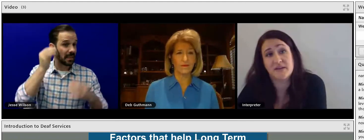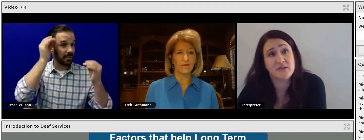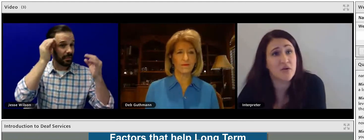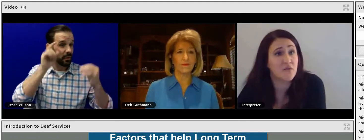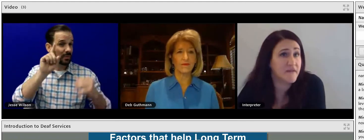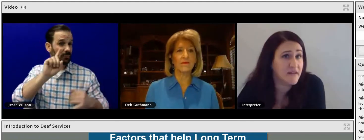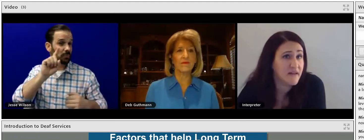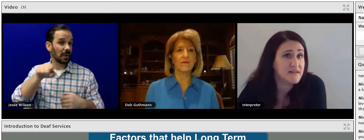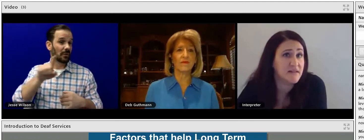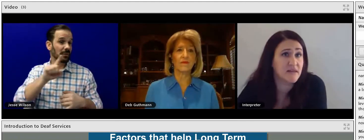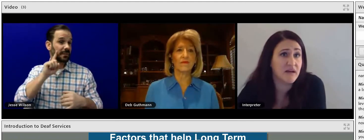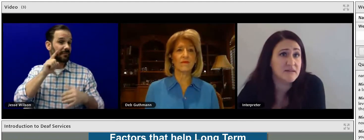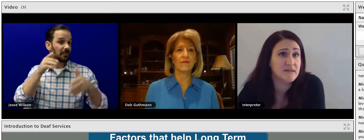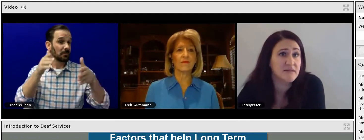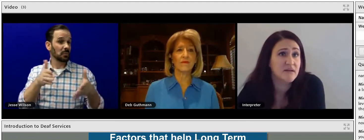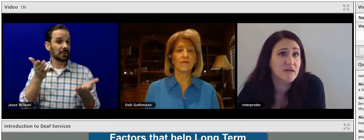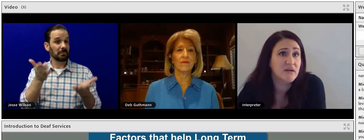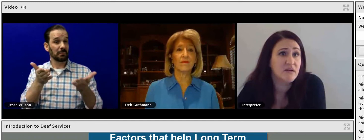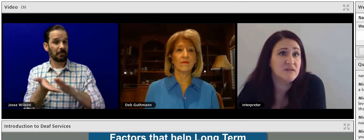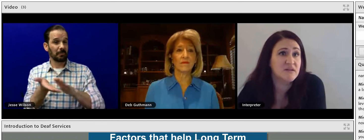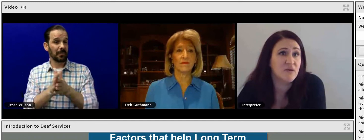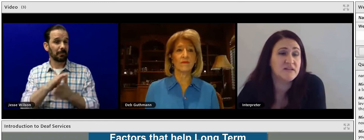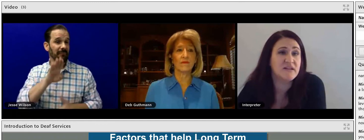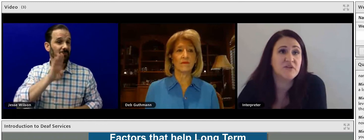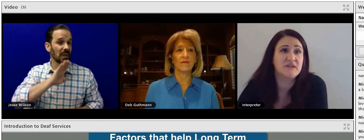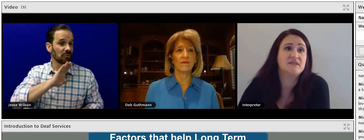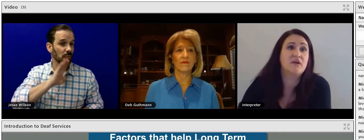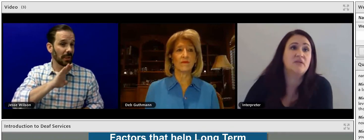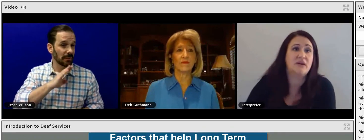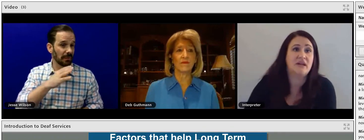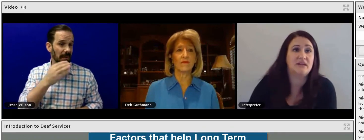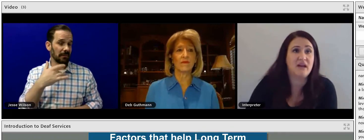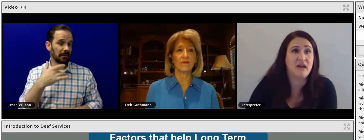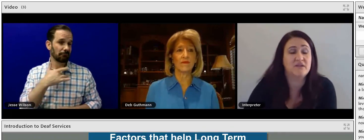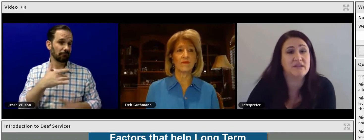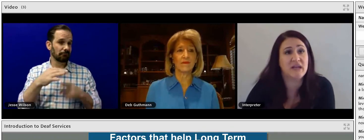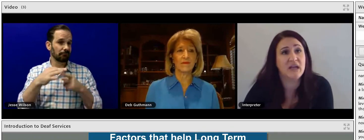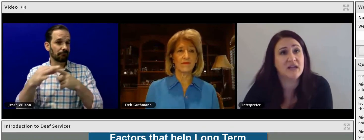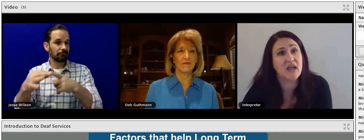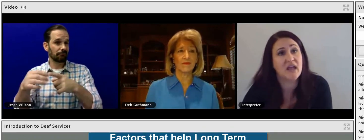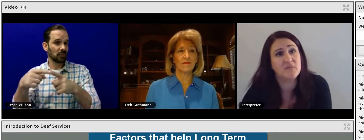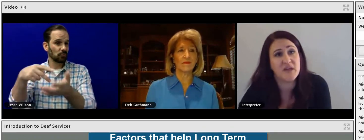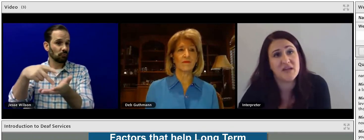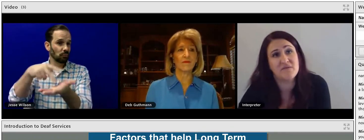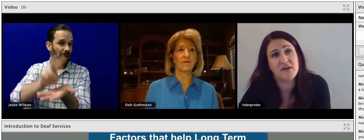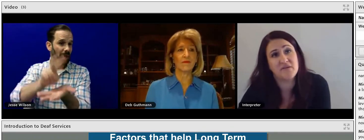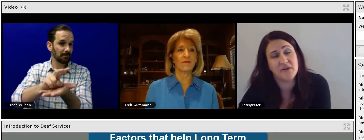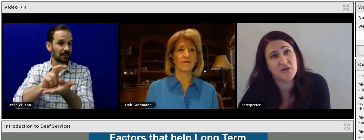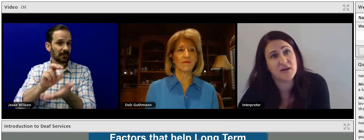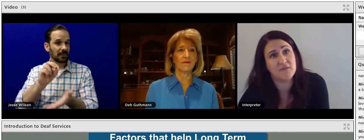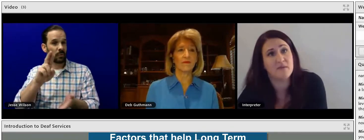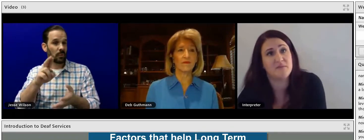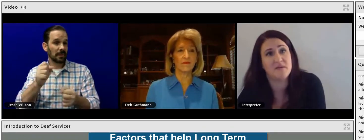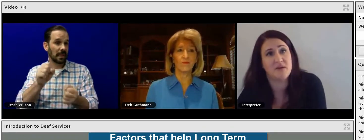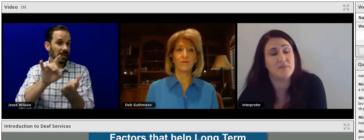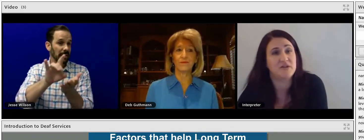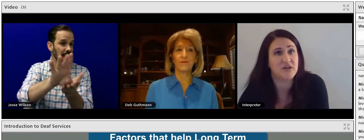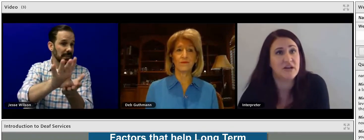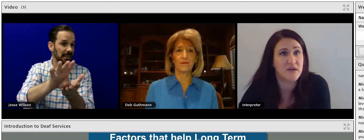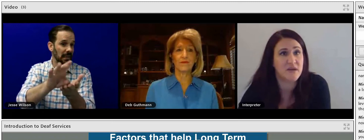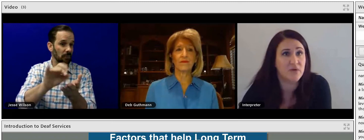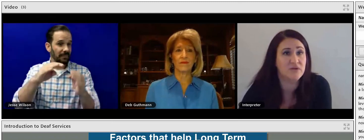or express their own feelings and thoughts. So if the deaf person is solo in that housing, it can be very frustrating for them